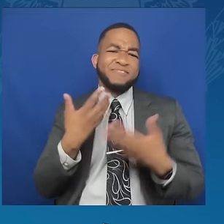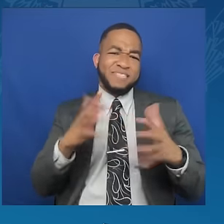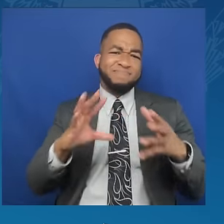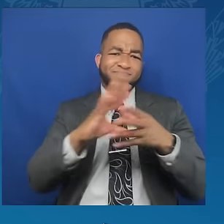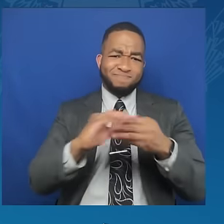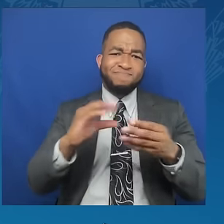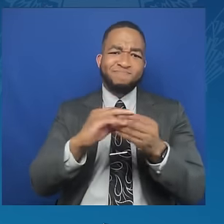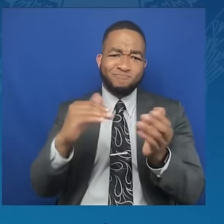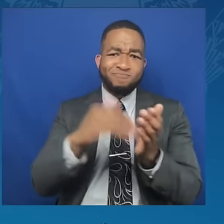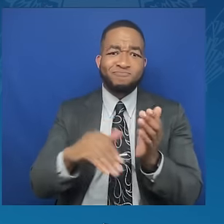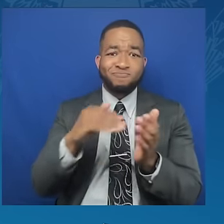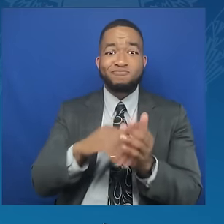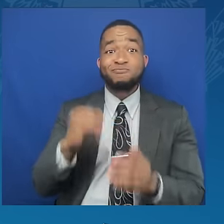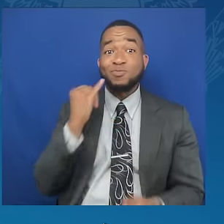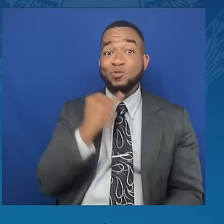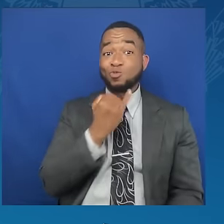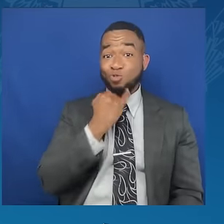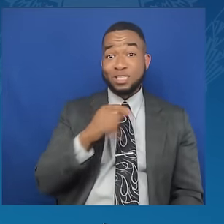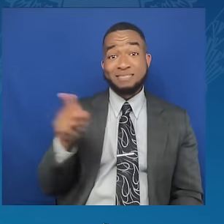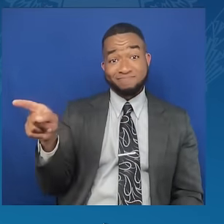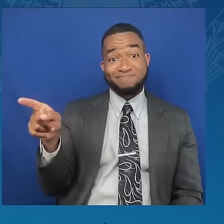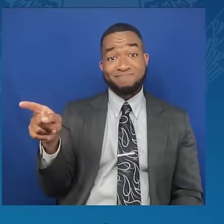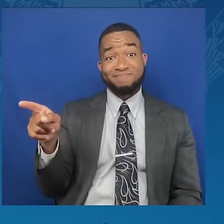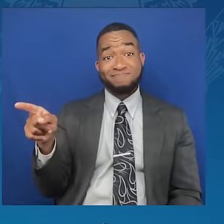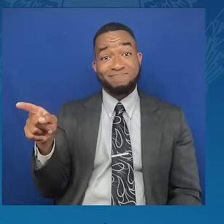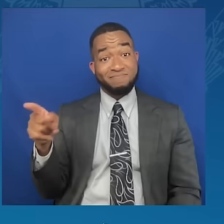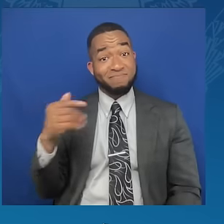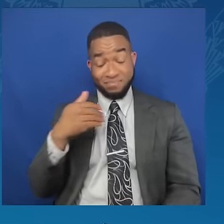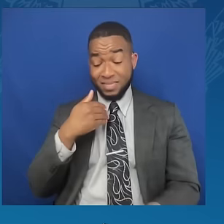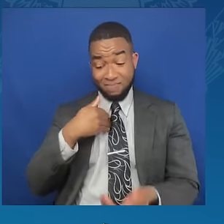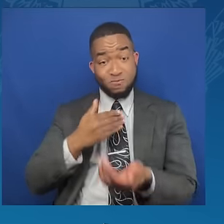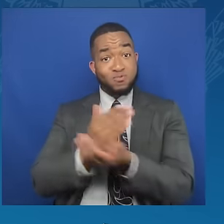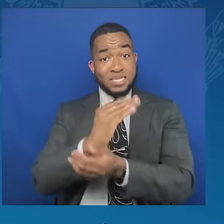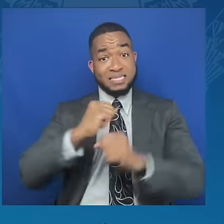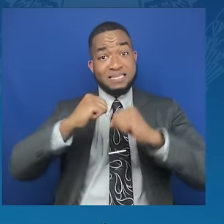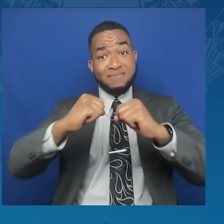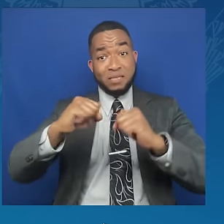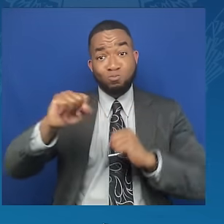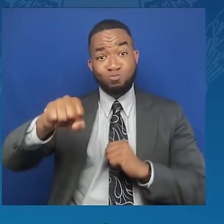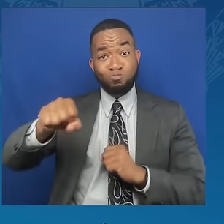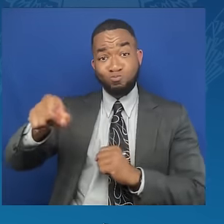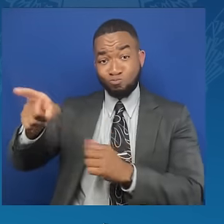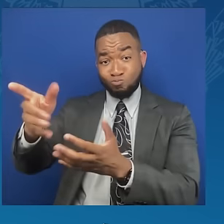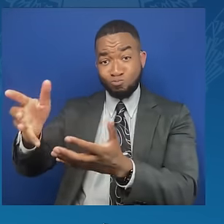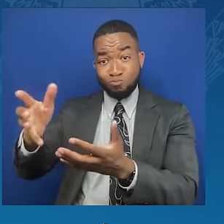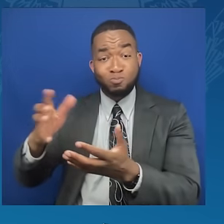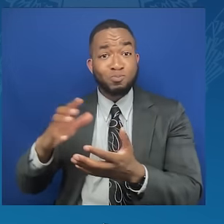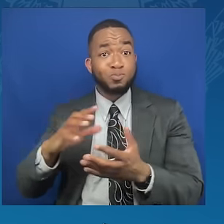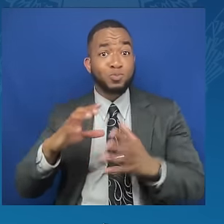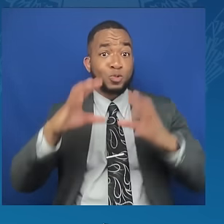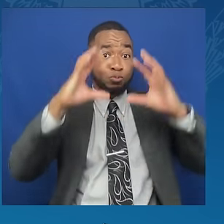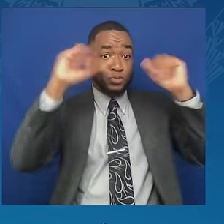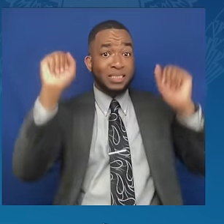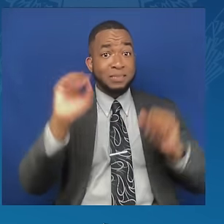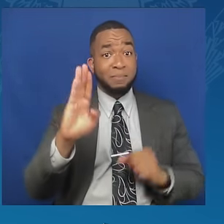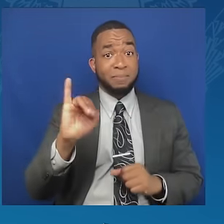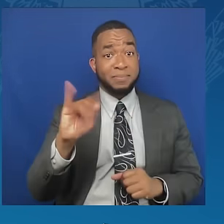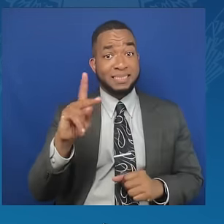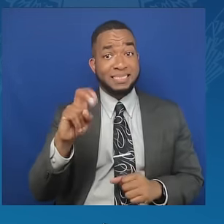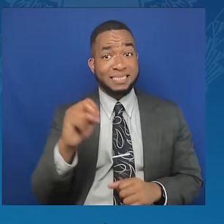itself. And President Joe Biden and I are unwavering in our commitment to Israel's